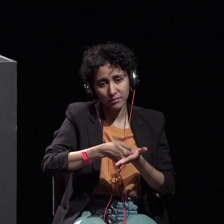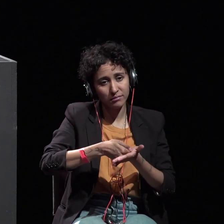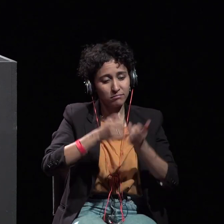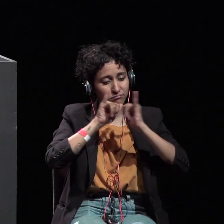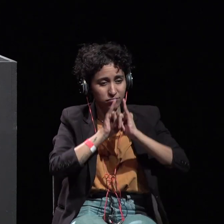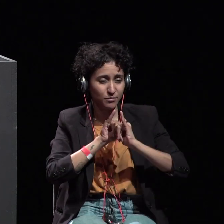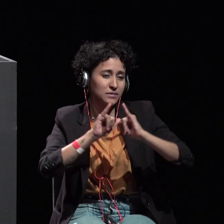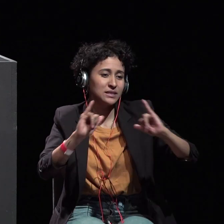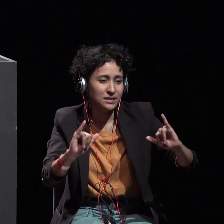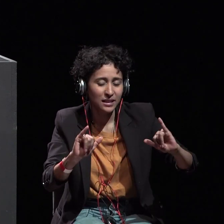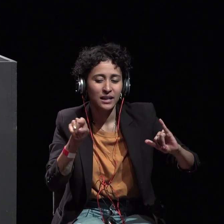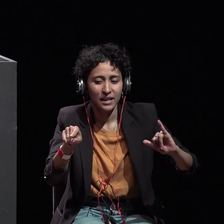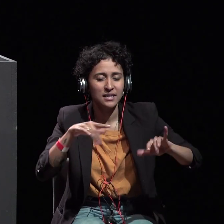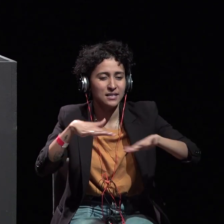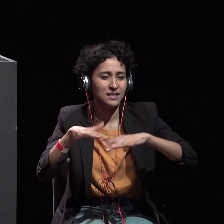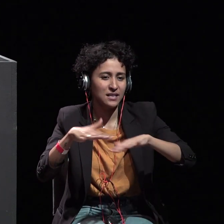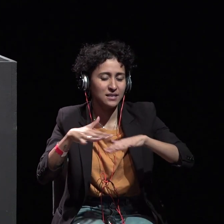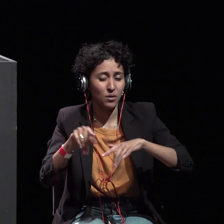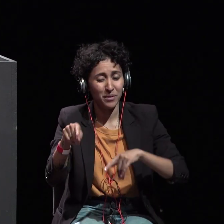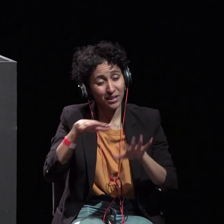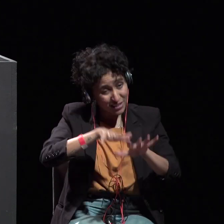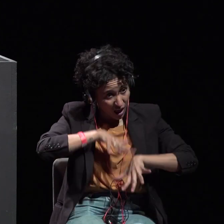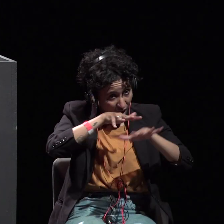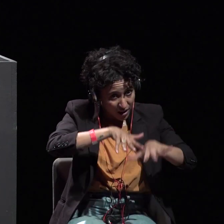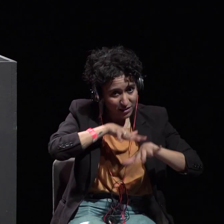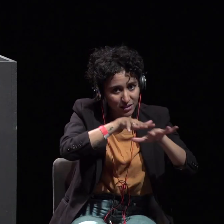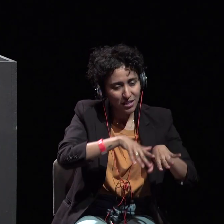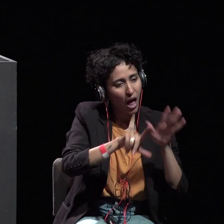action was illegal, but to state and